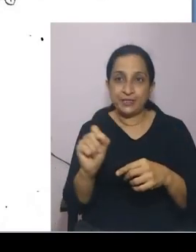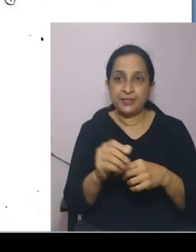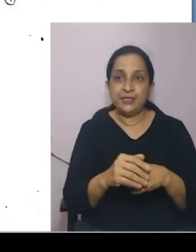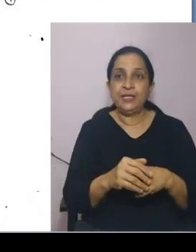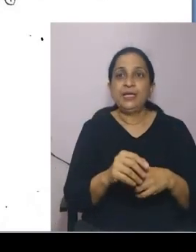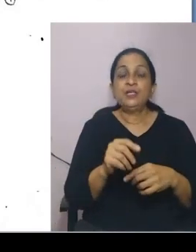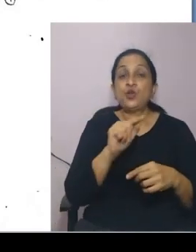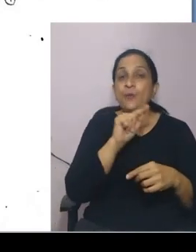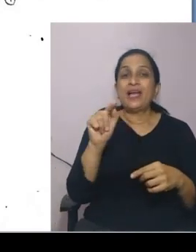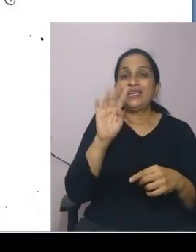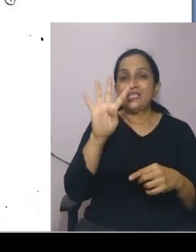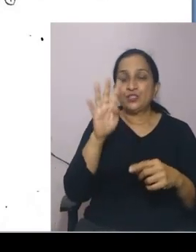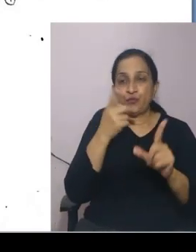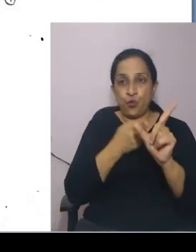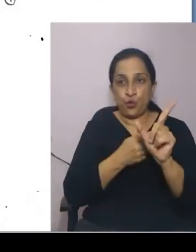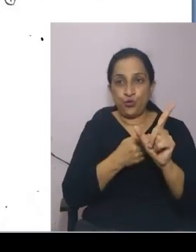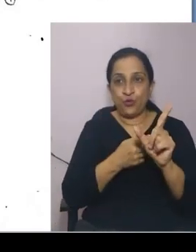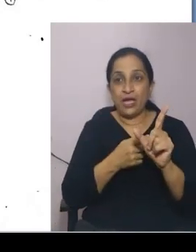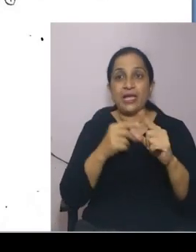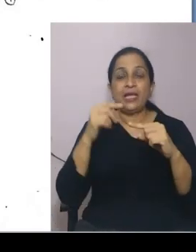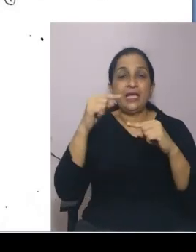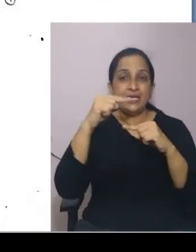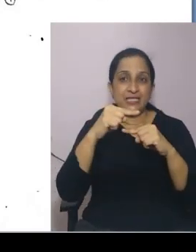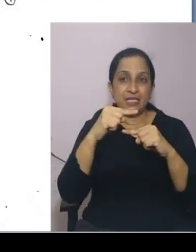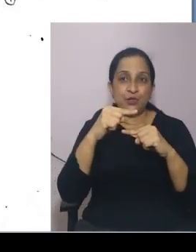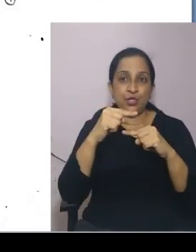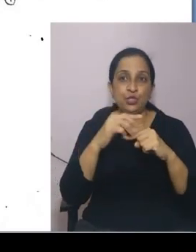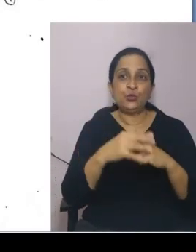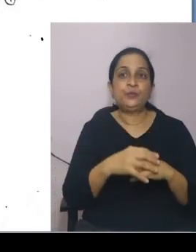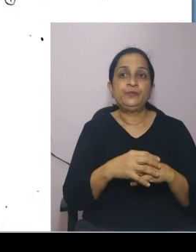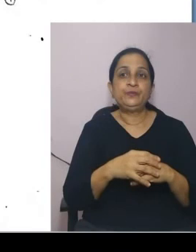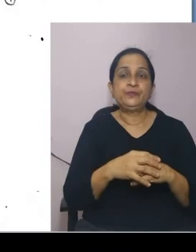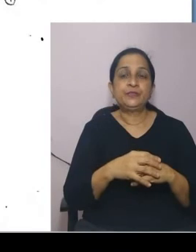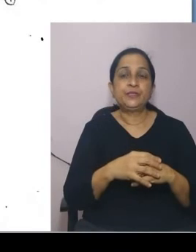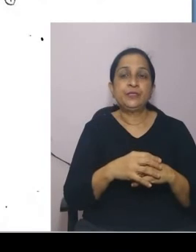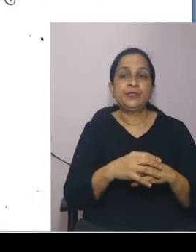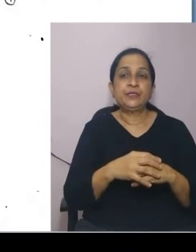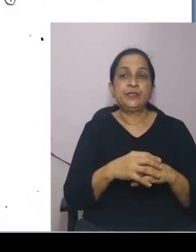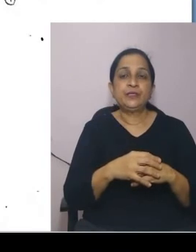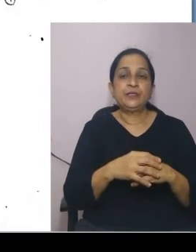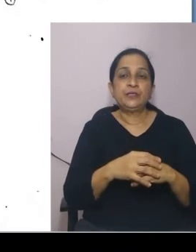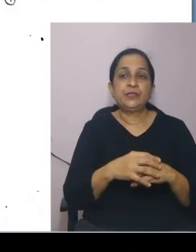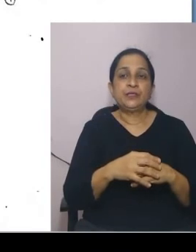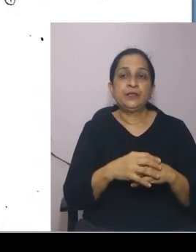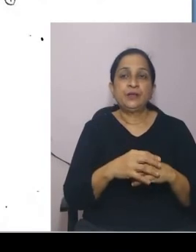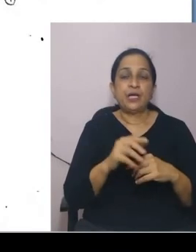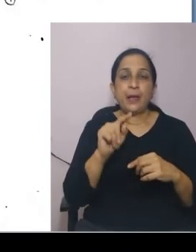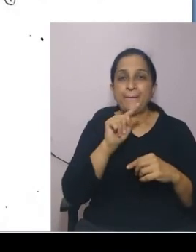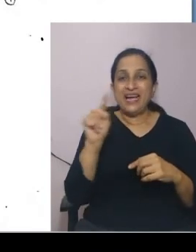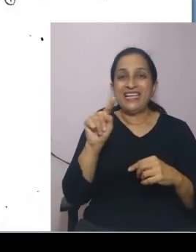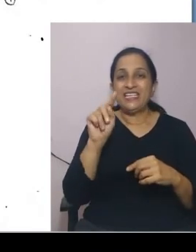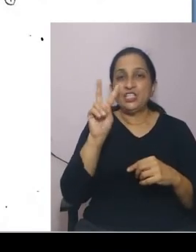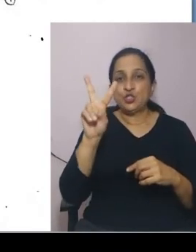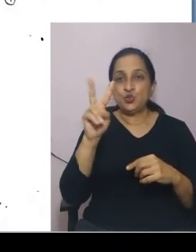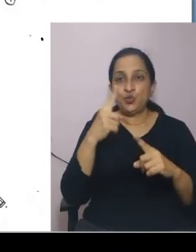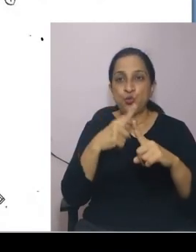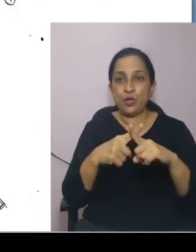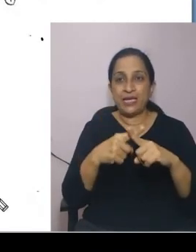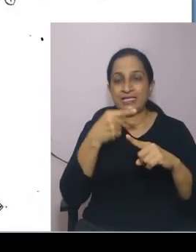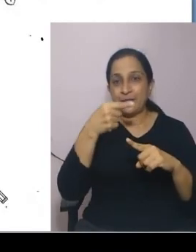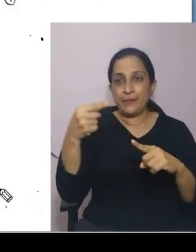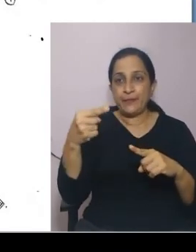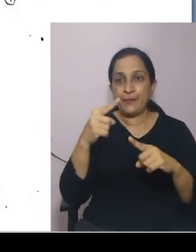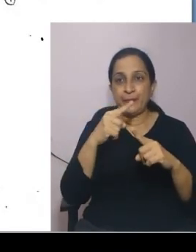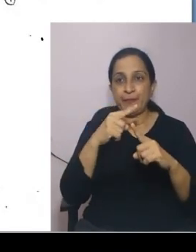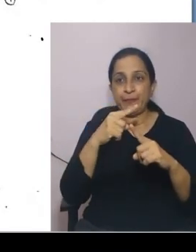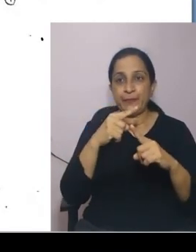it is minus 4y is equal to this, bring this side, is minus 2x